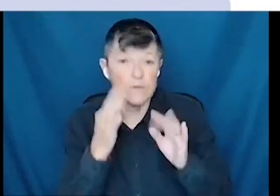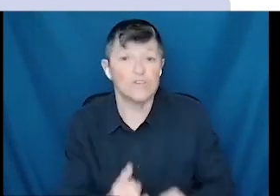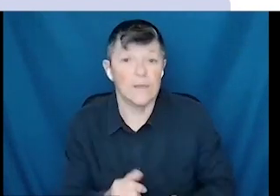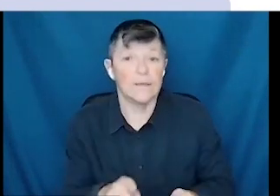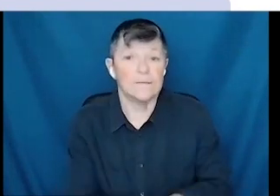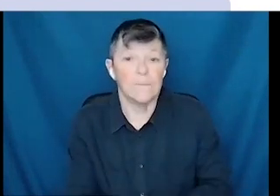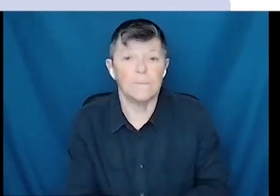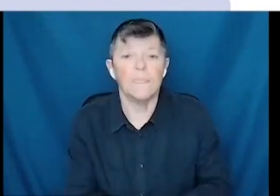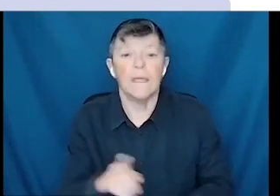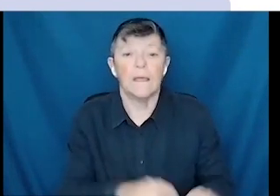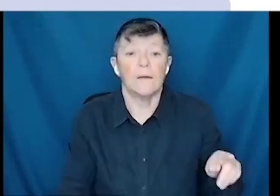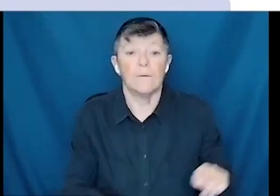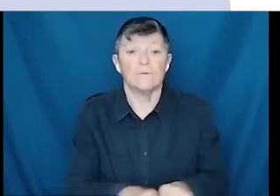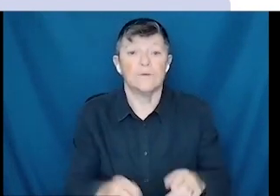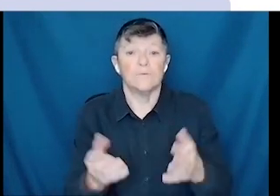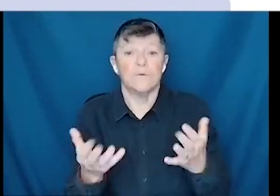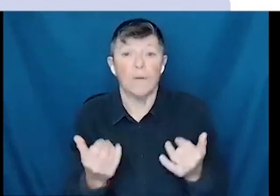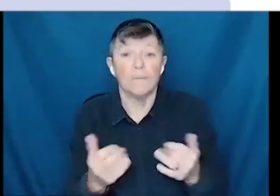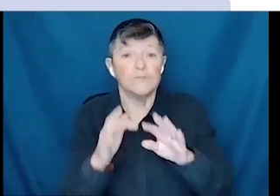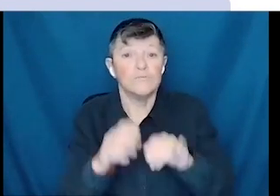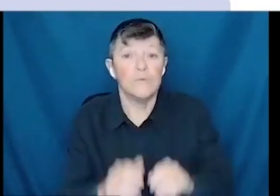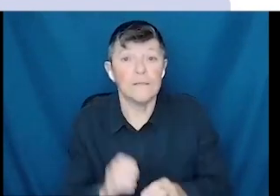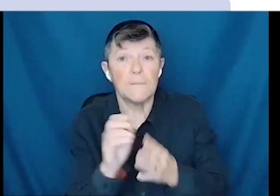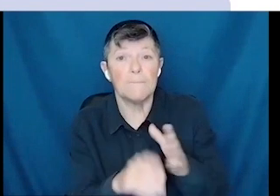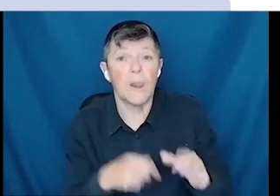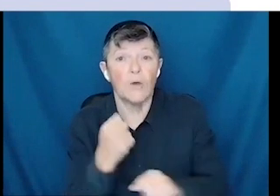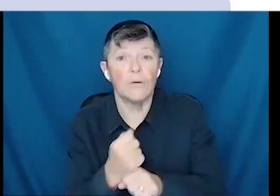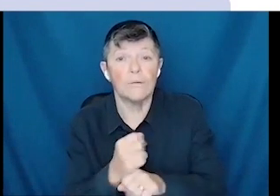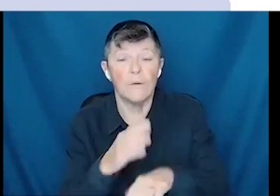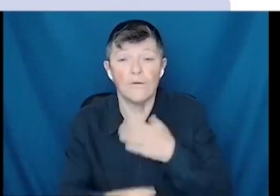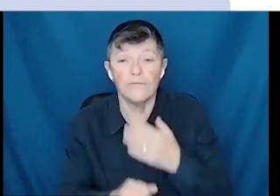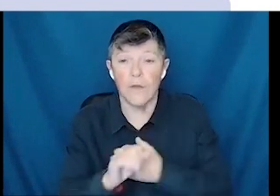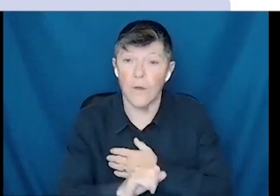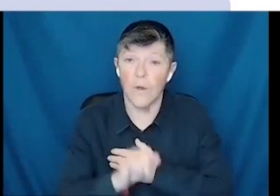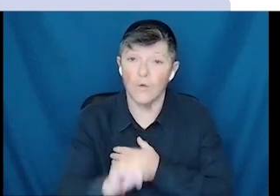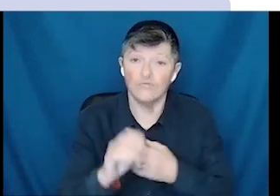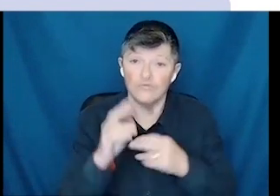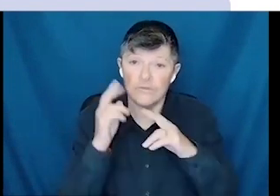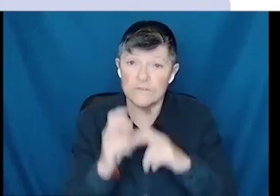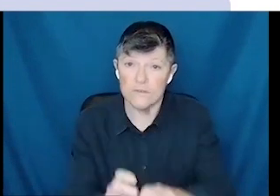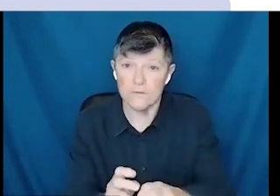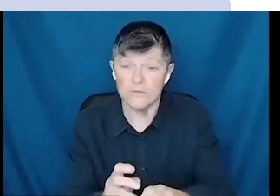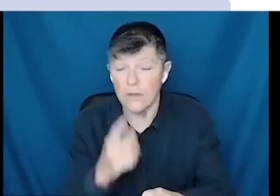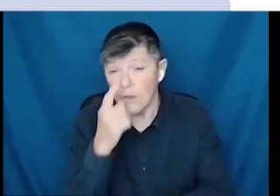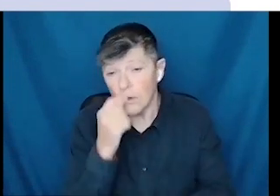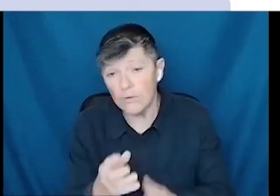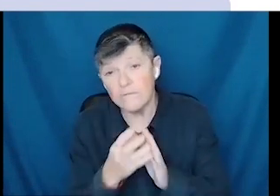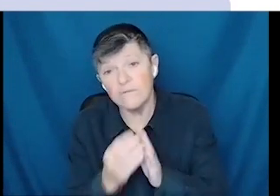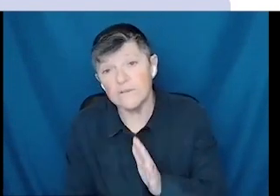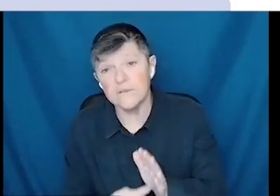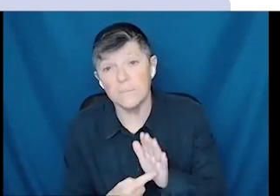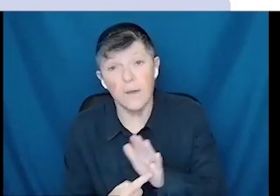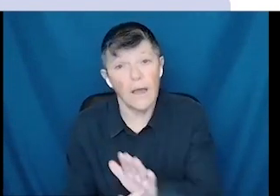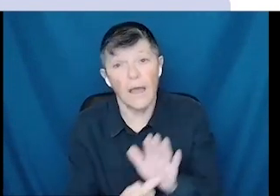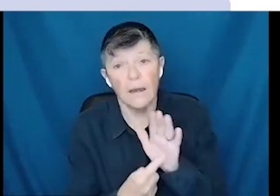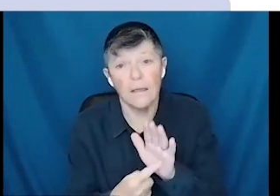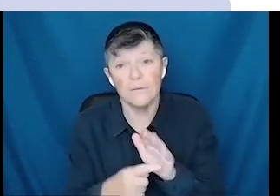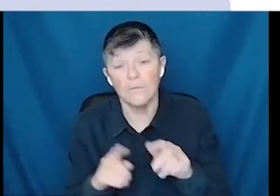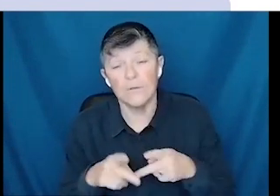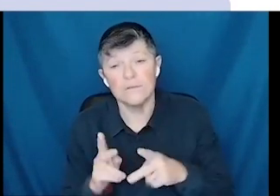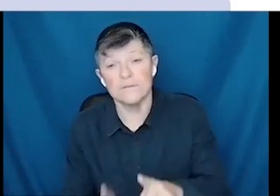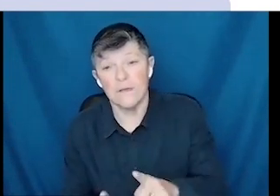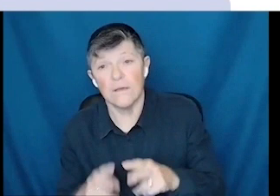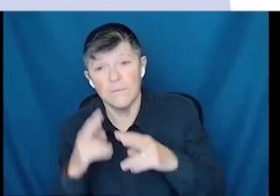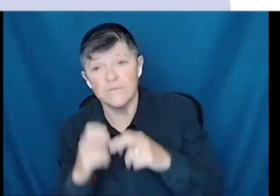a blog piece about your own research, where you could, for example, highlight the kind of research that you carried out in the field,